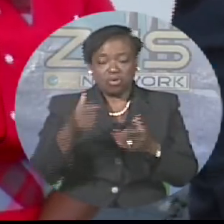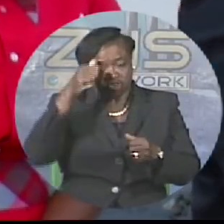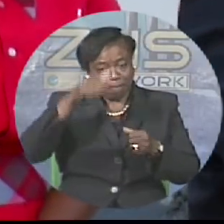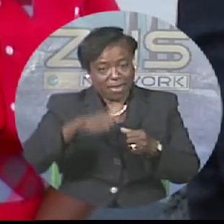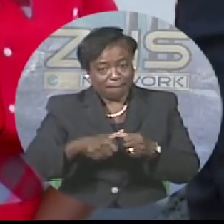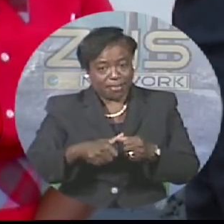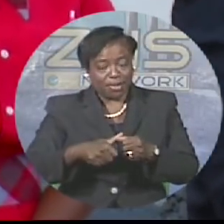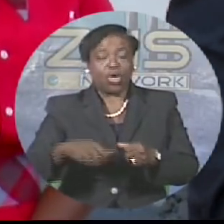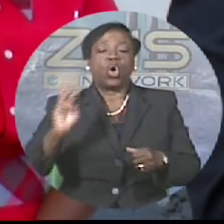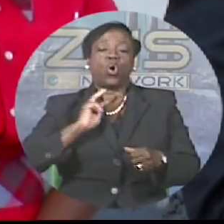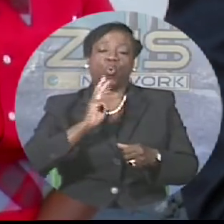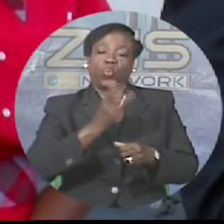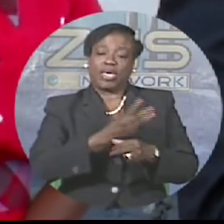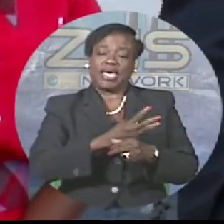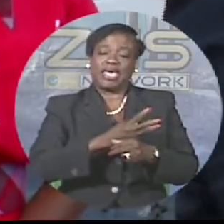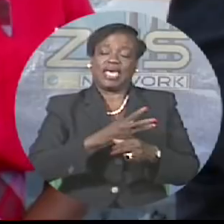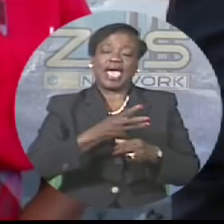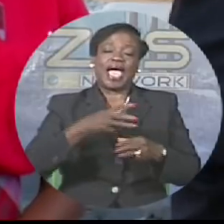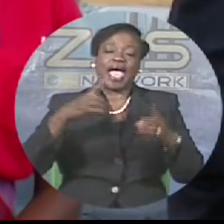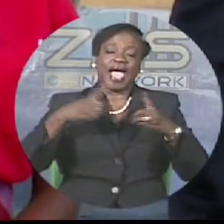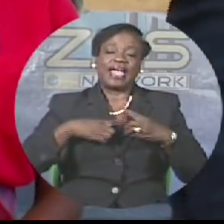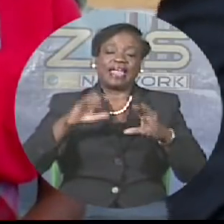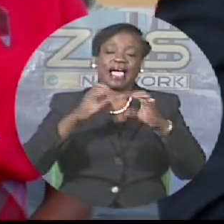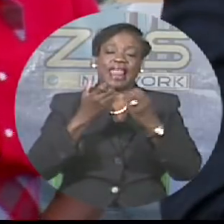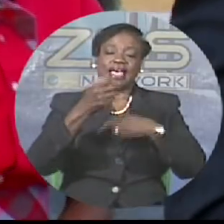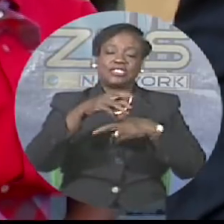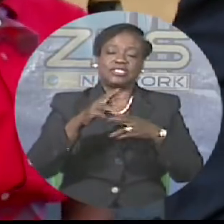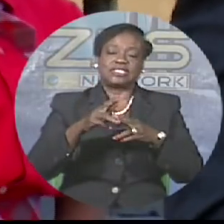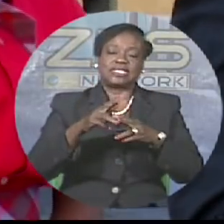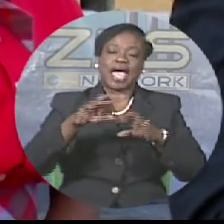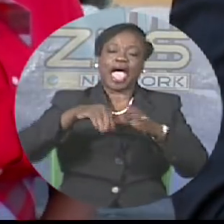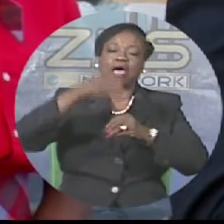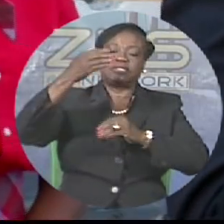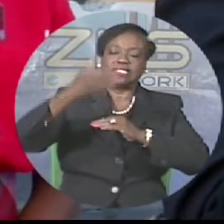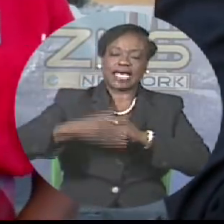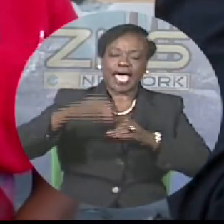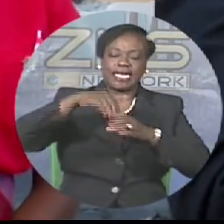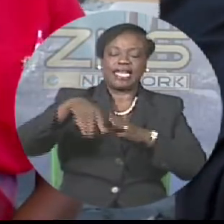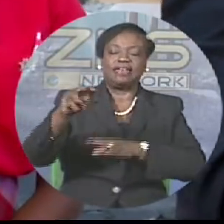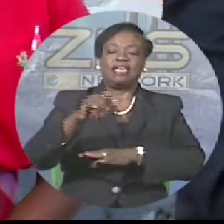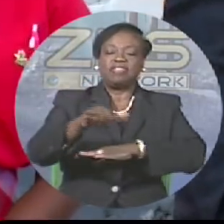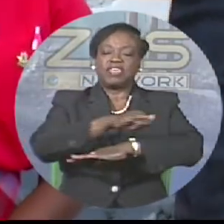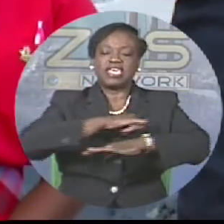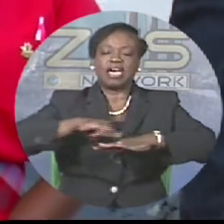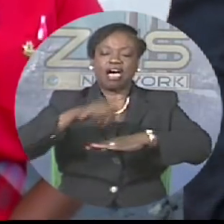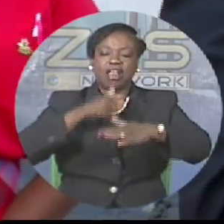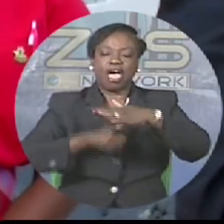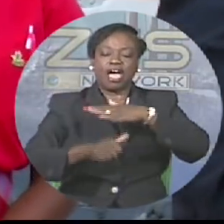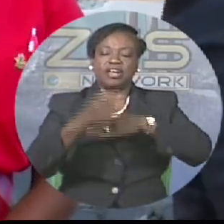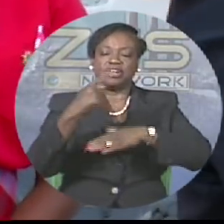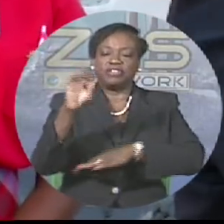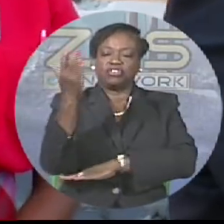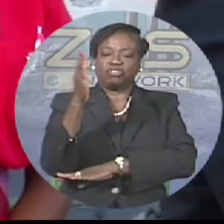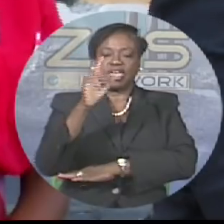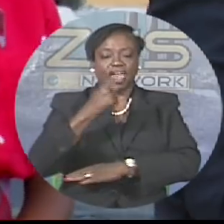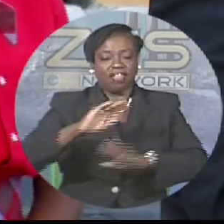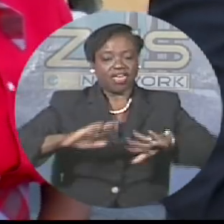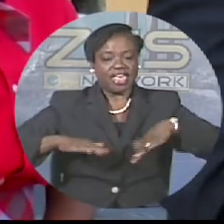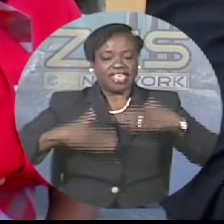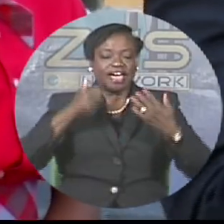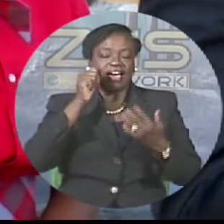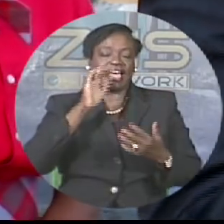classes outside in the yard under the tree, and the young ladies